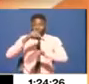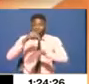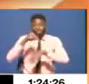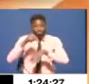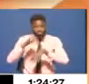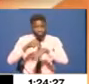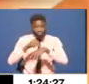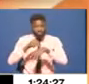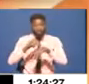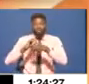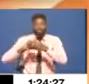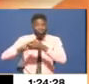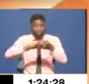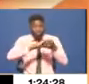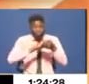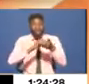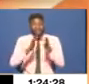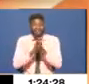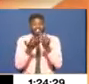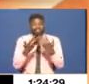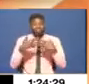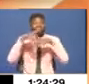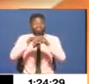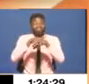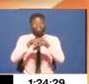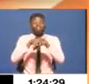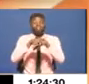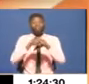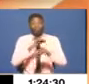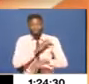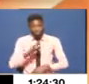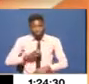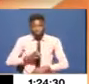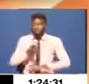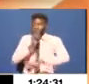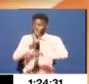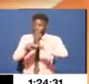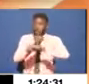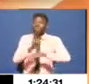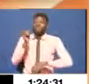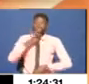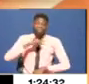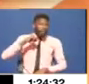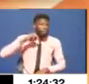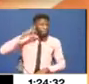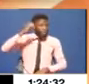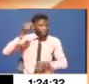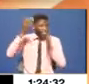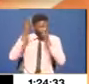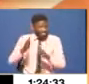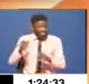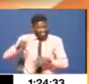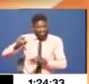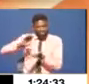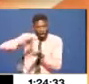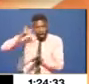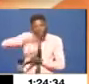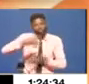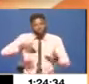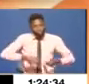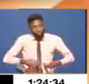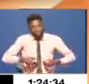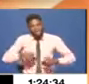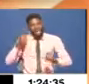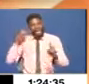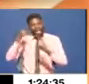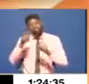Liberation Commission has put on notice politicians who are fond of funding youth to cause violence in the country, especially